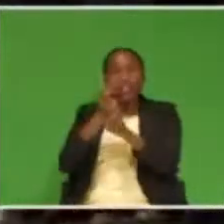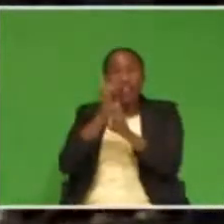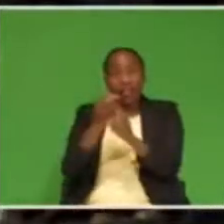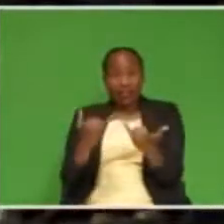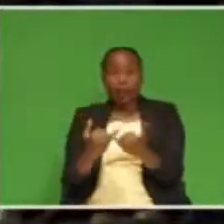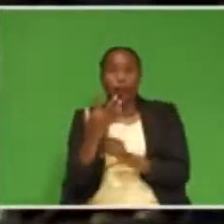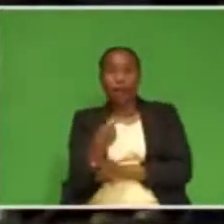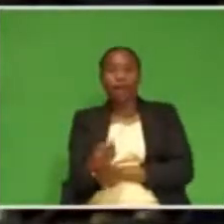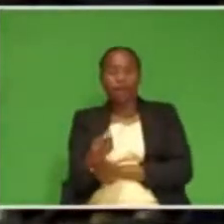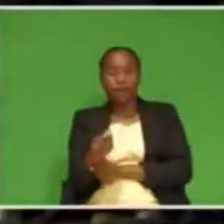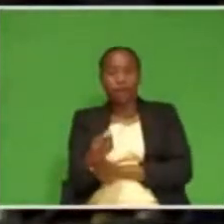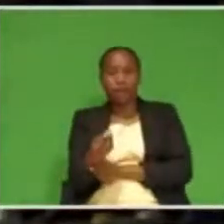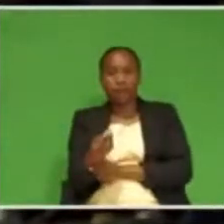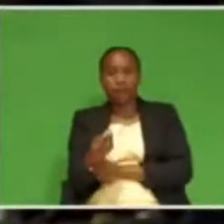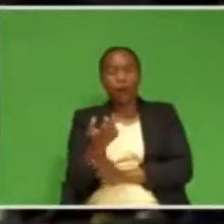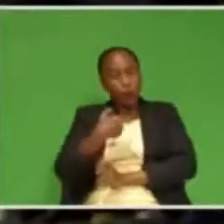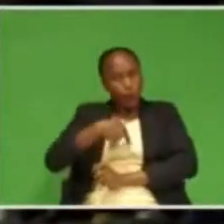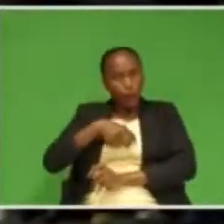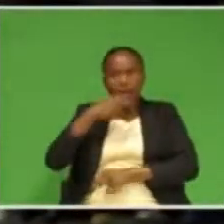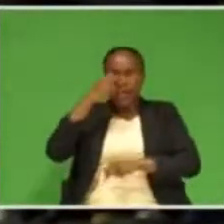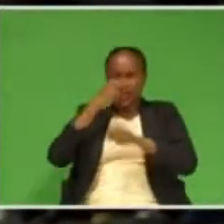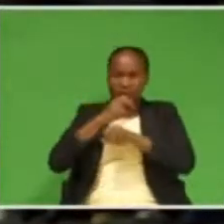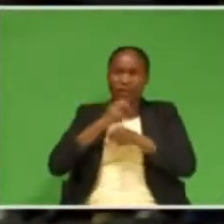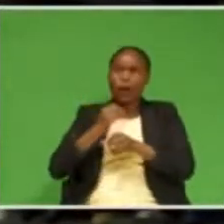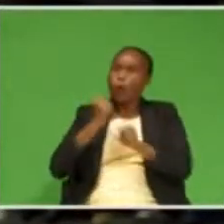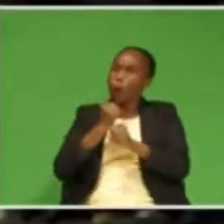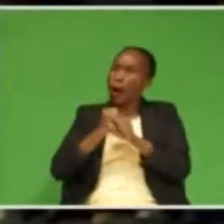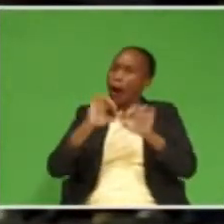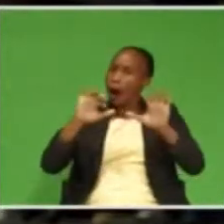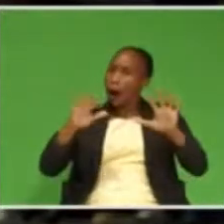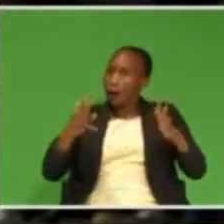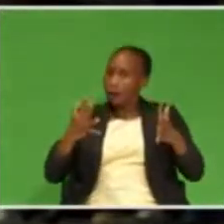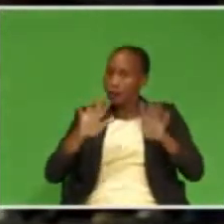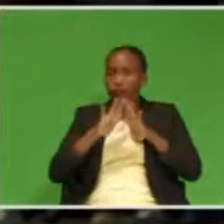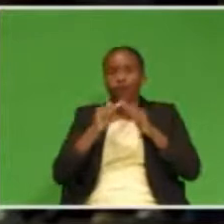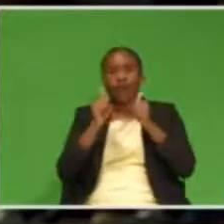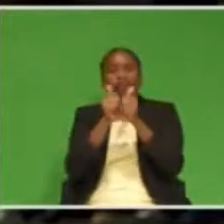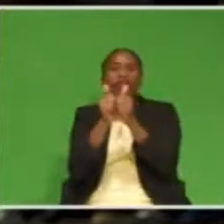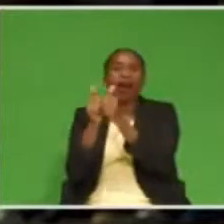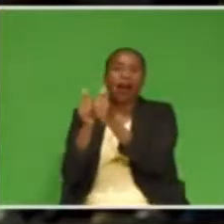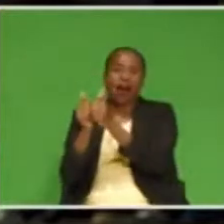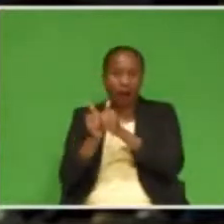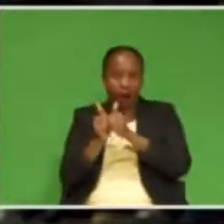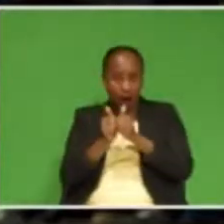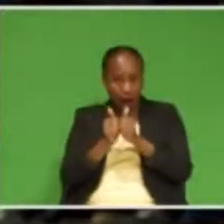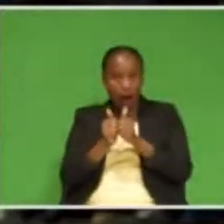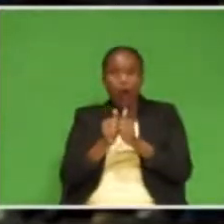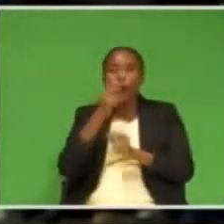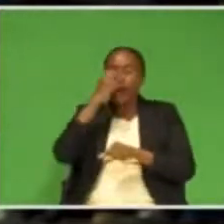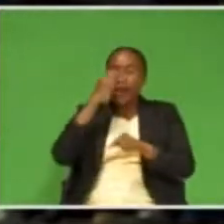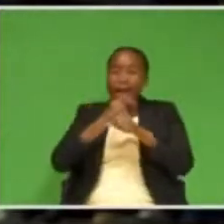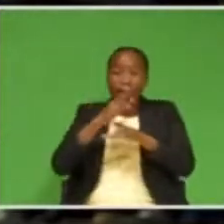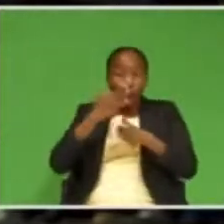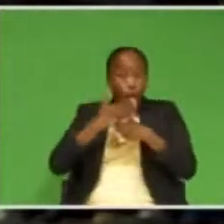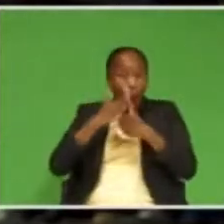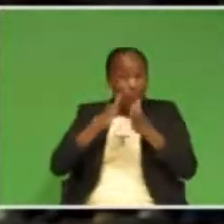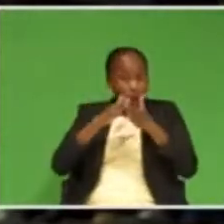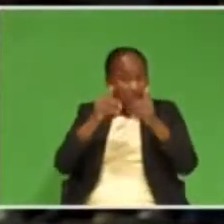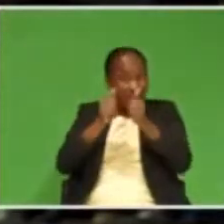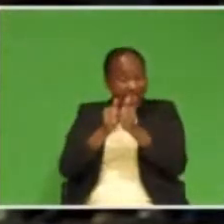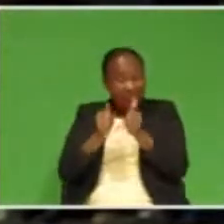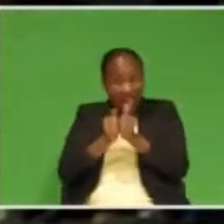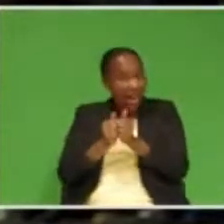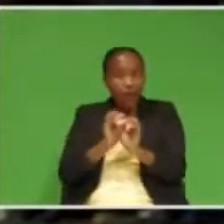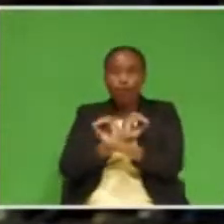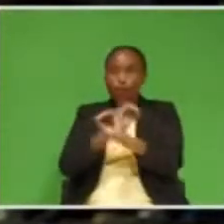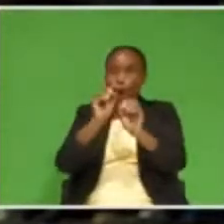moment, we need to work together. And we need to work together and leave no